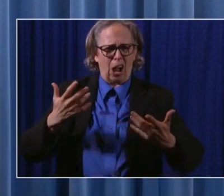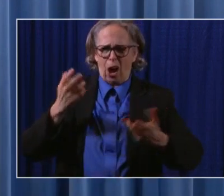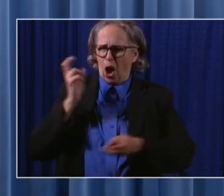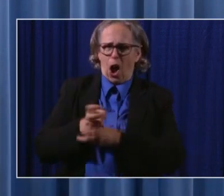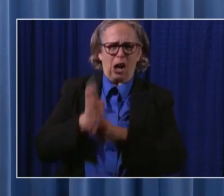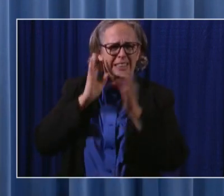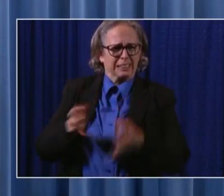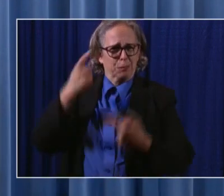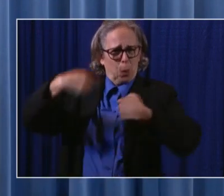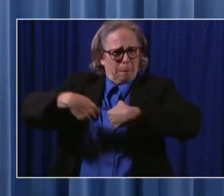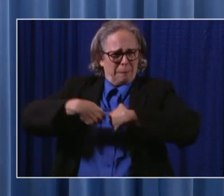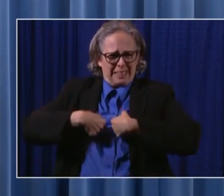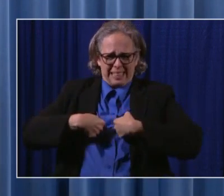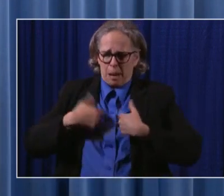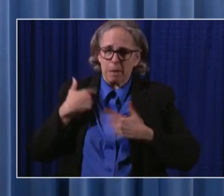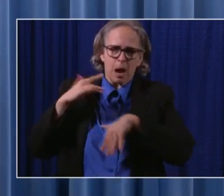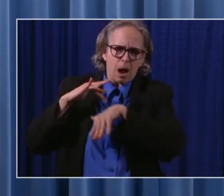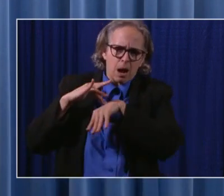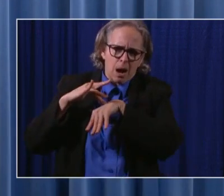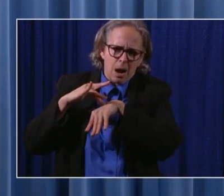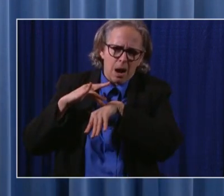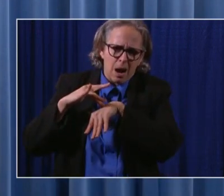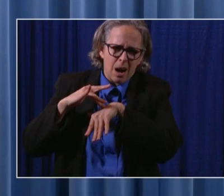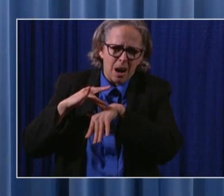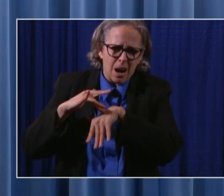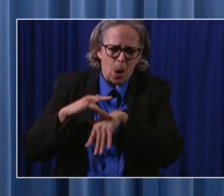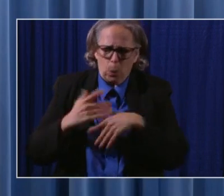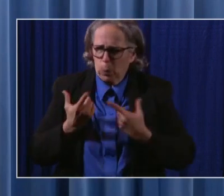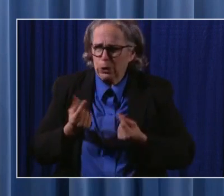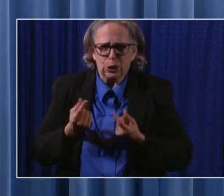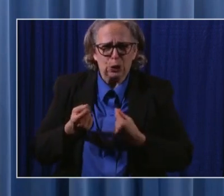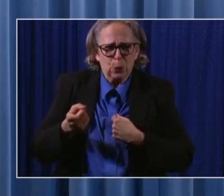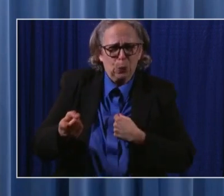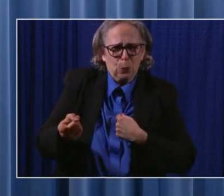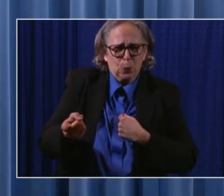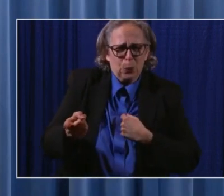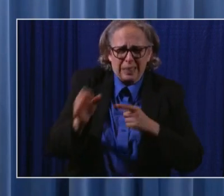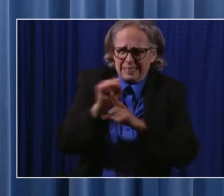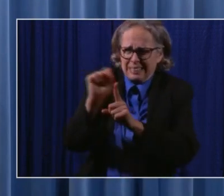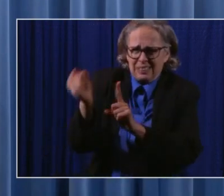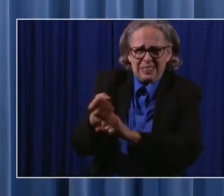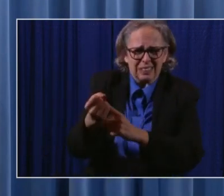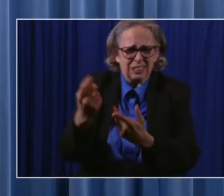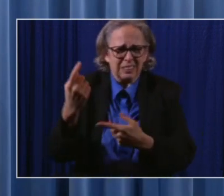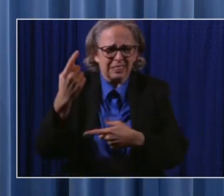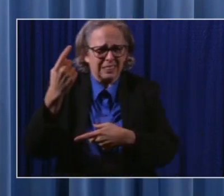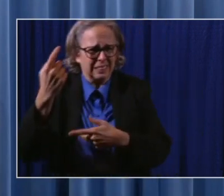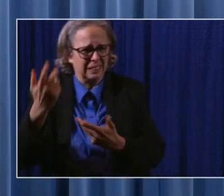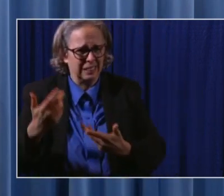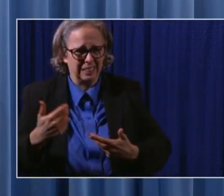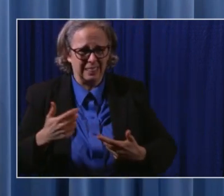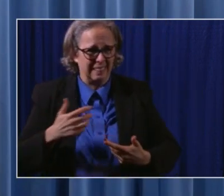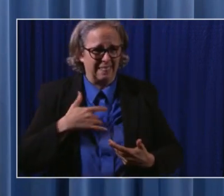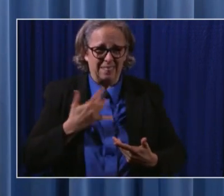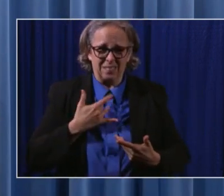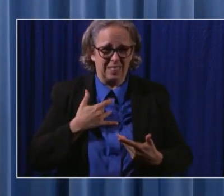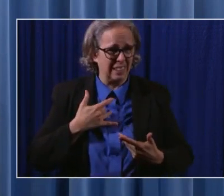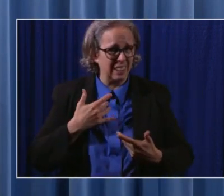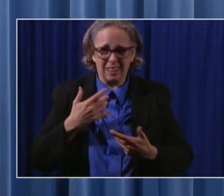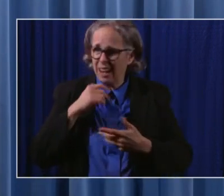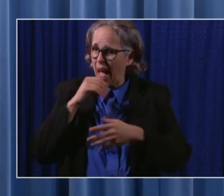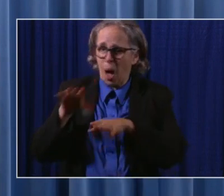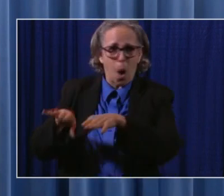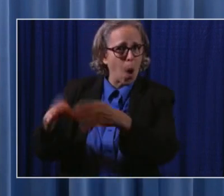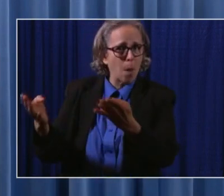that the alternative was children in unsafe conditions as people go back to